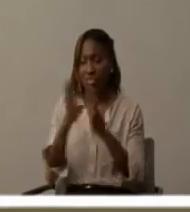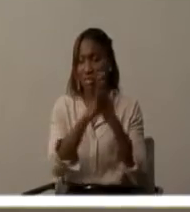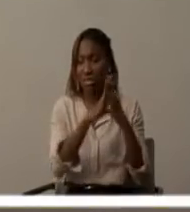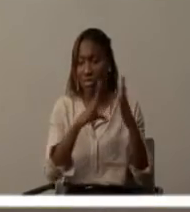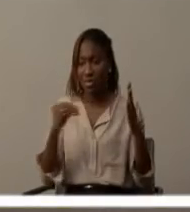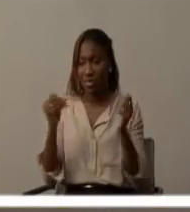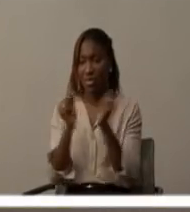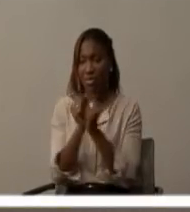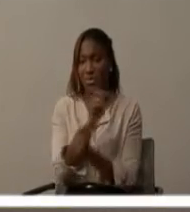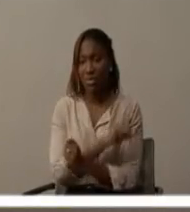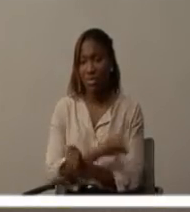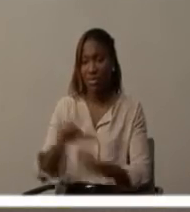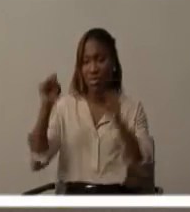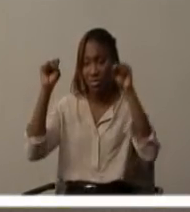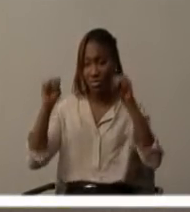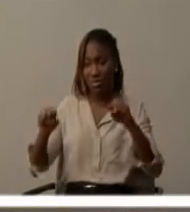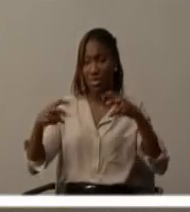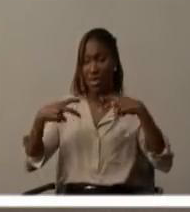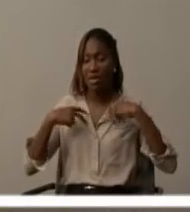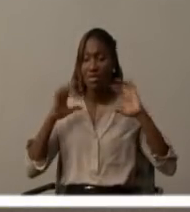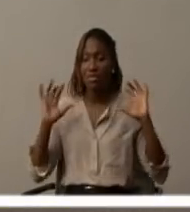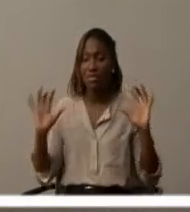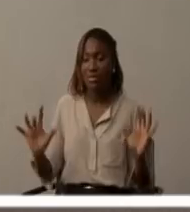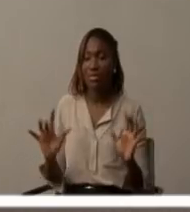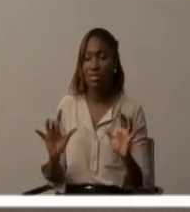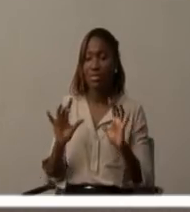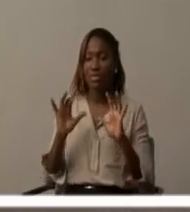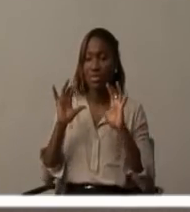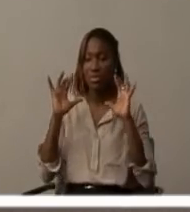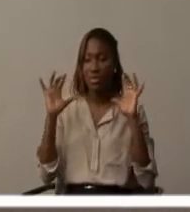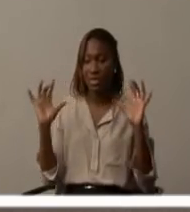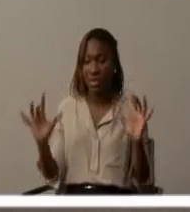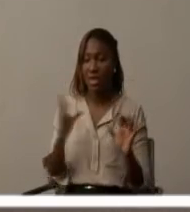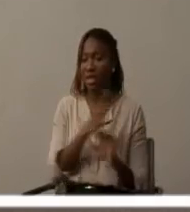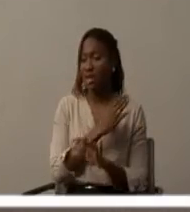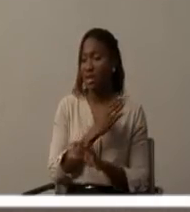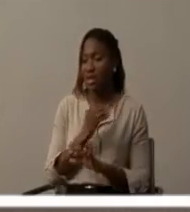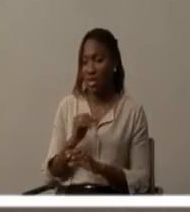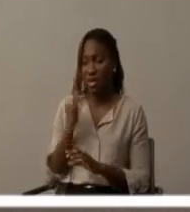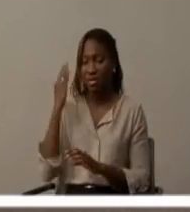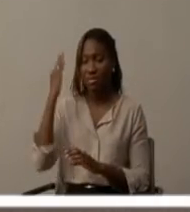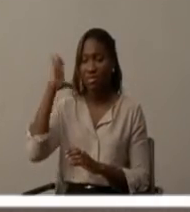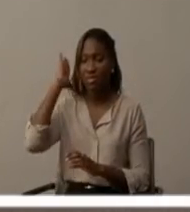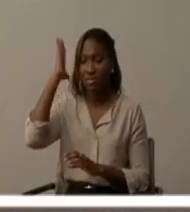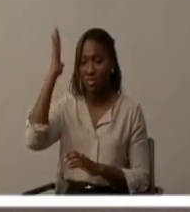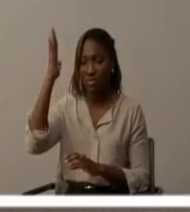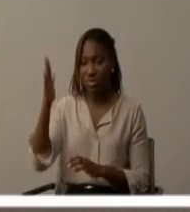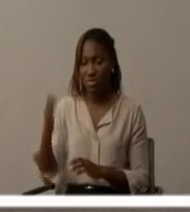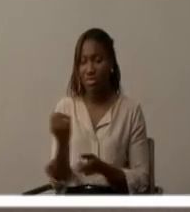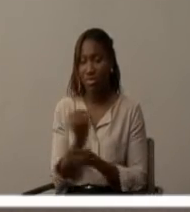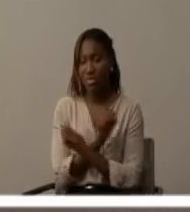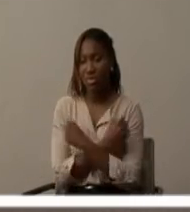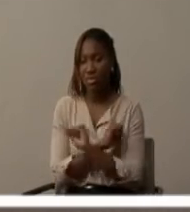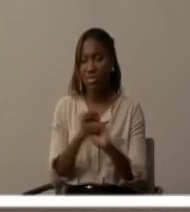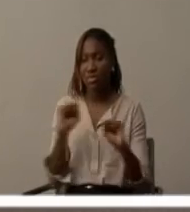With the Lord there is mercy and fullness